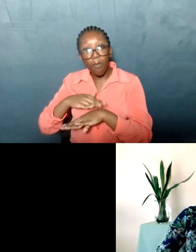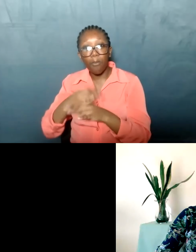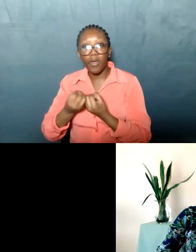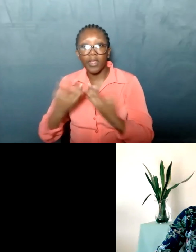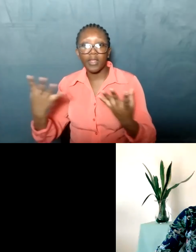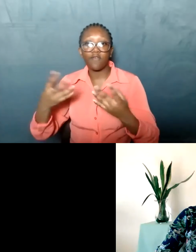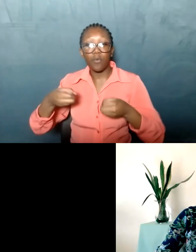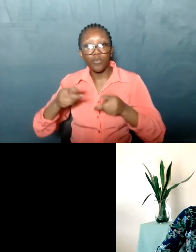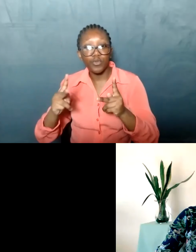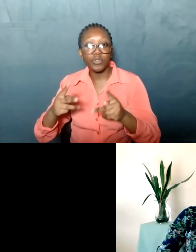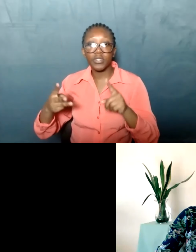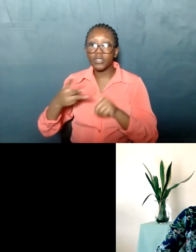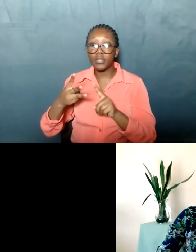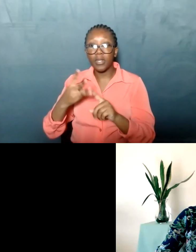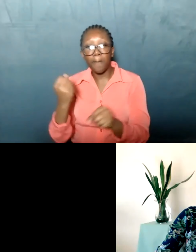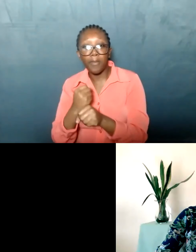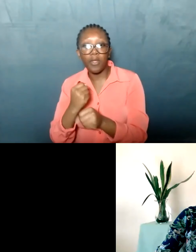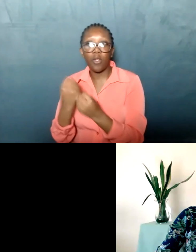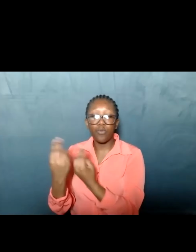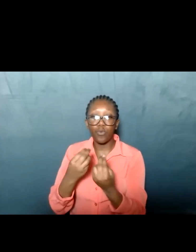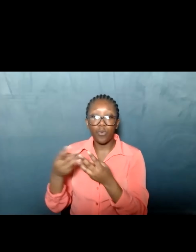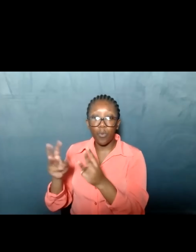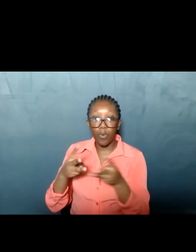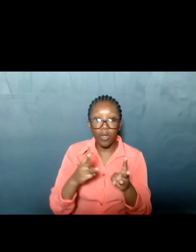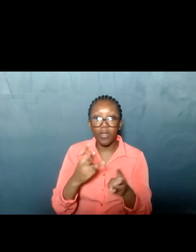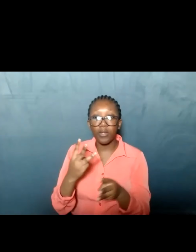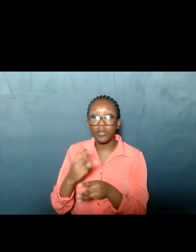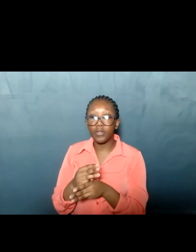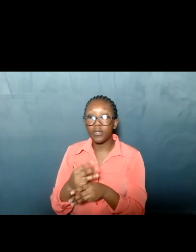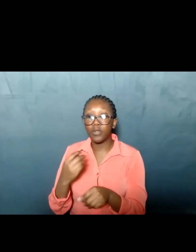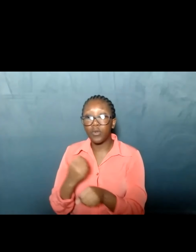innovations for an integrated and person-centered care approach to address the